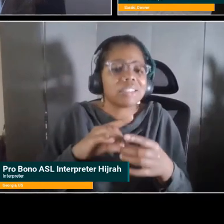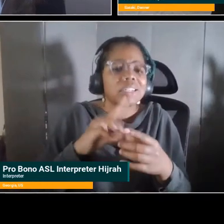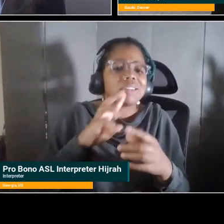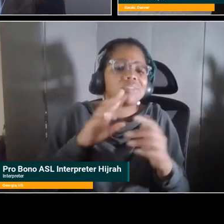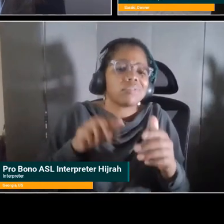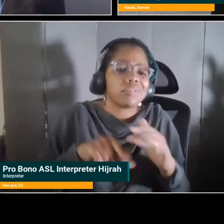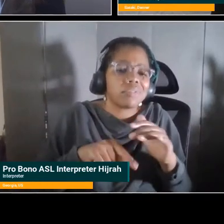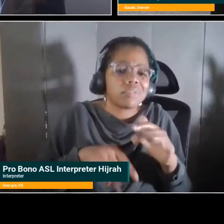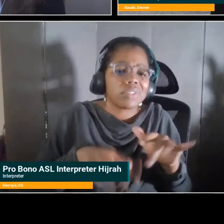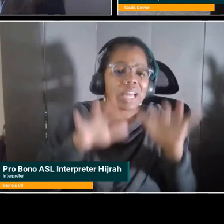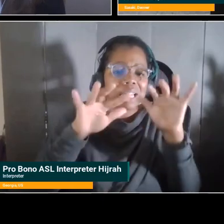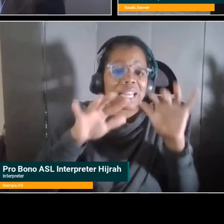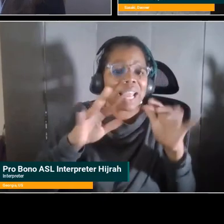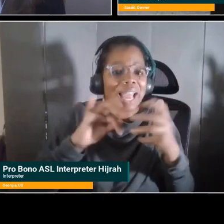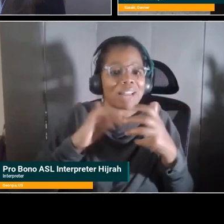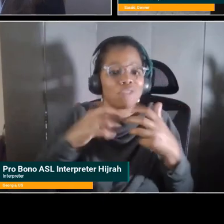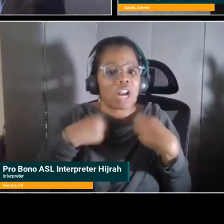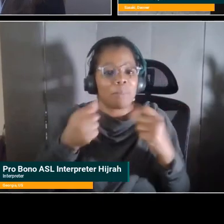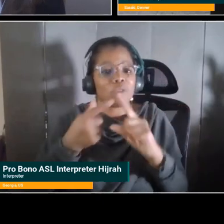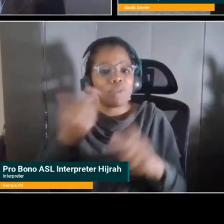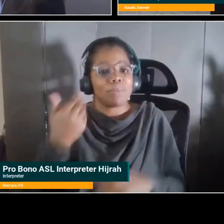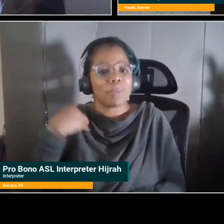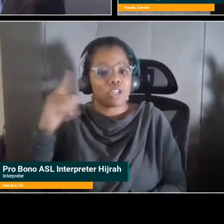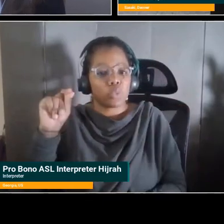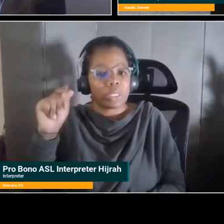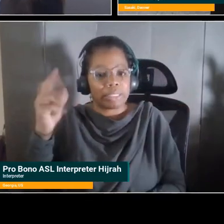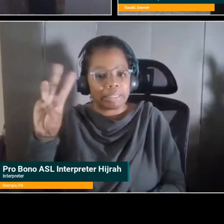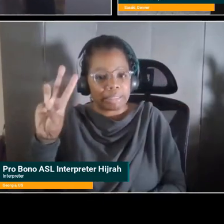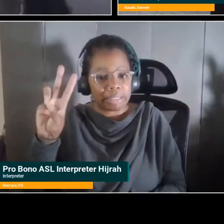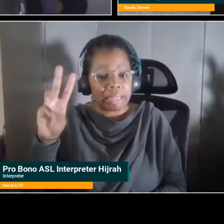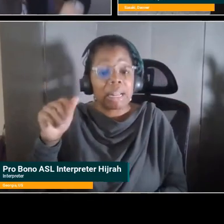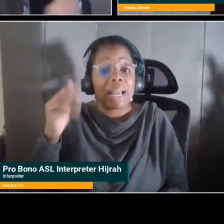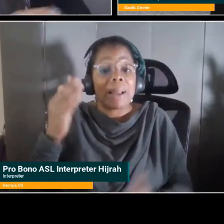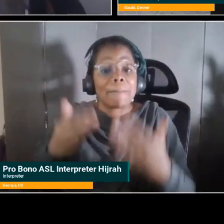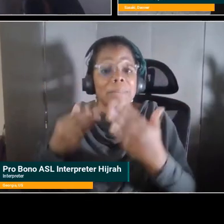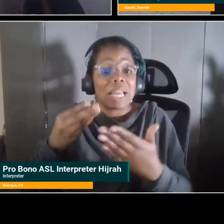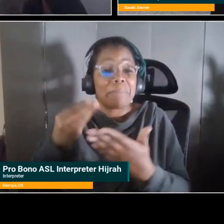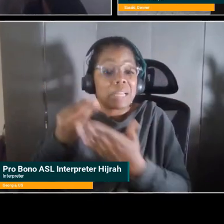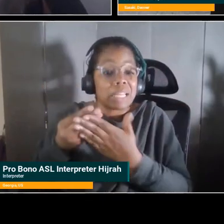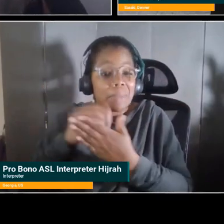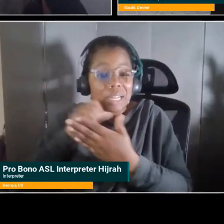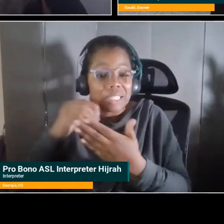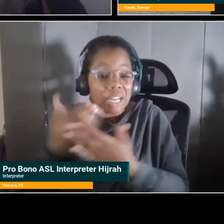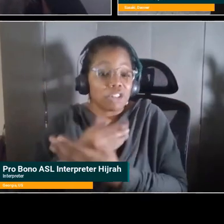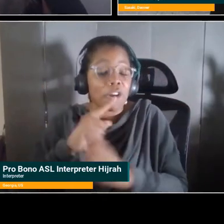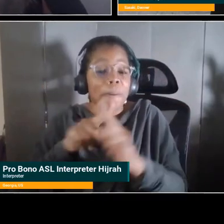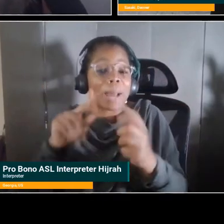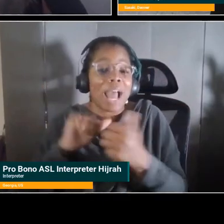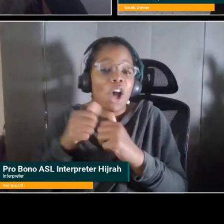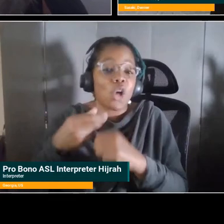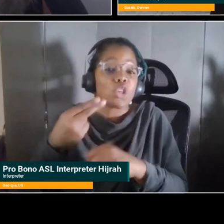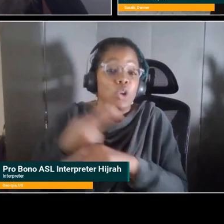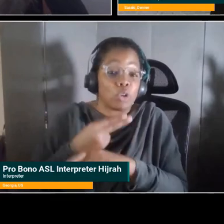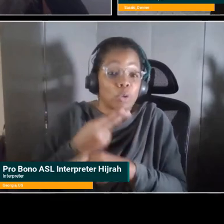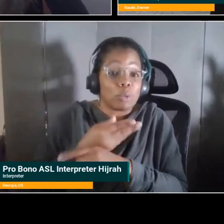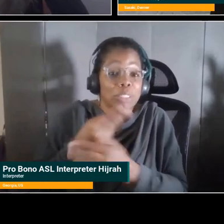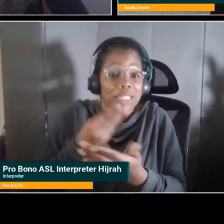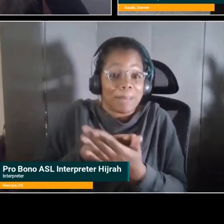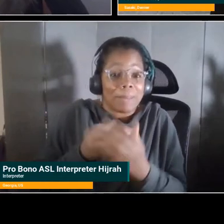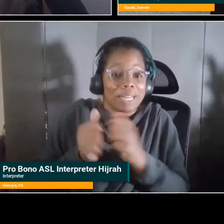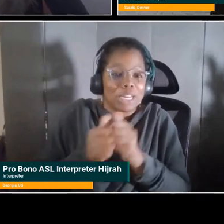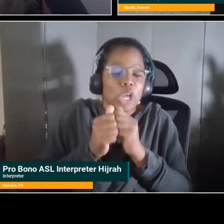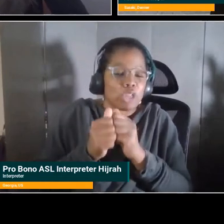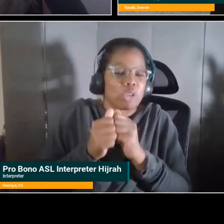the 2016 floods. So while maybe the funding isn't new, the way that the funding is sort of aggregated together, I think